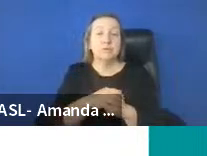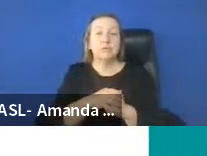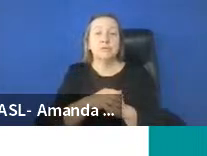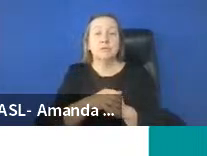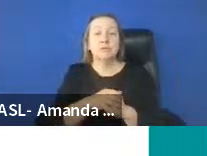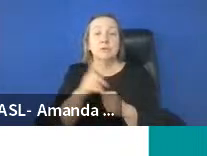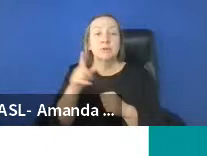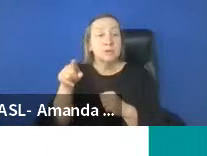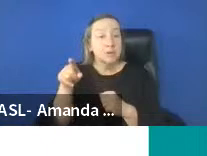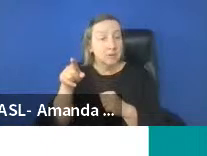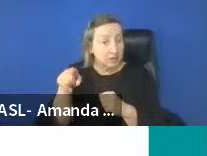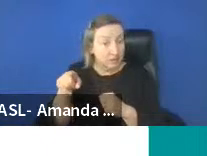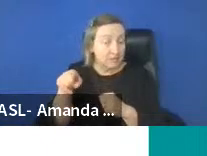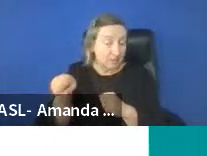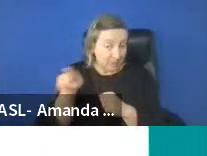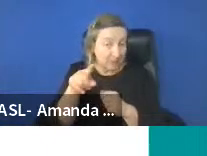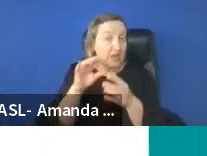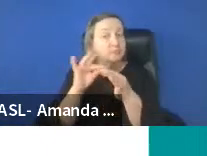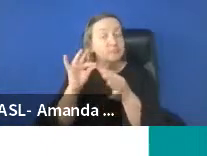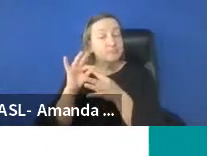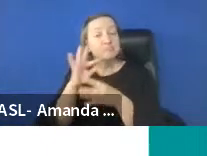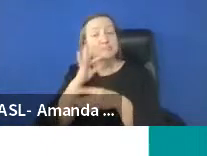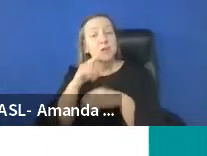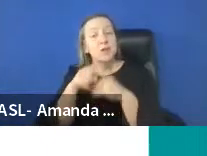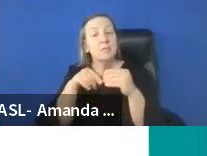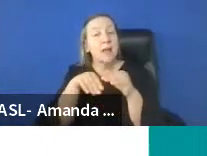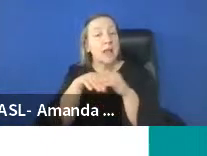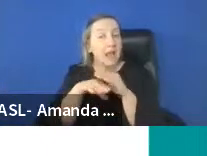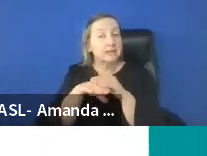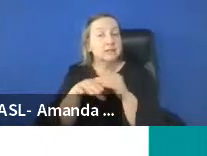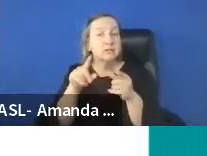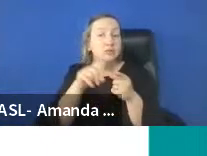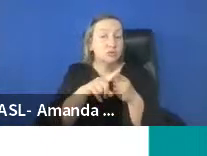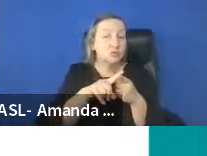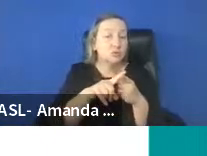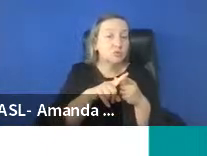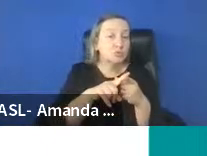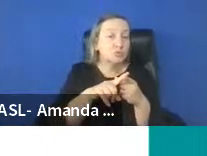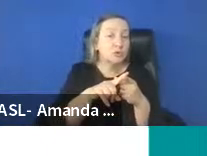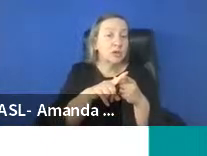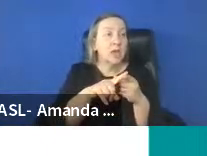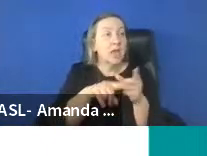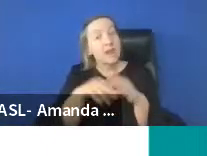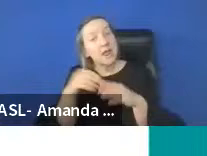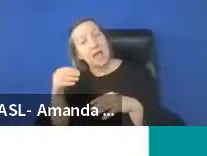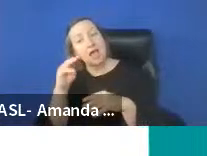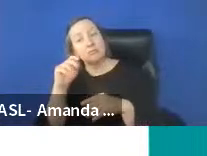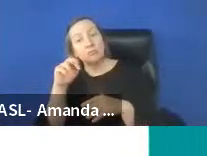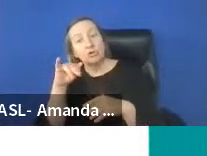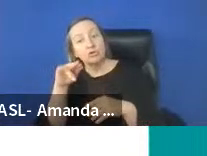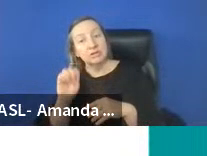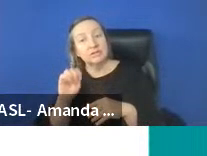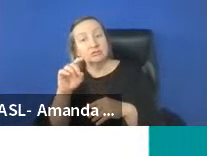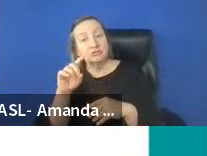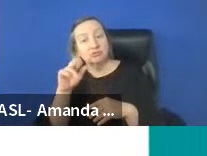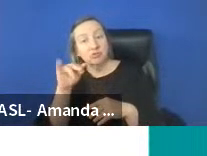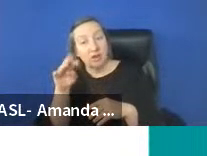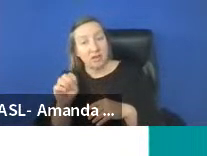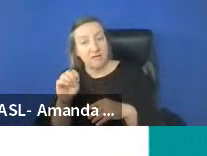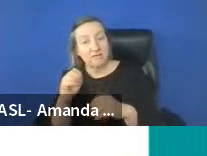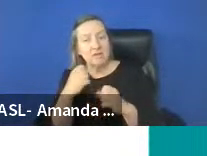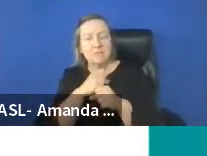there once again, they talked about the access to and from Marine Drive and how we will make sure that